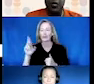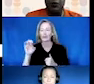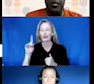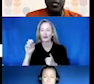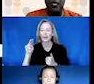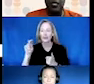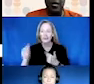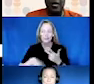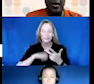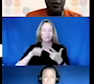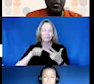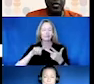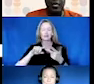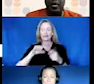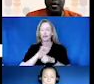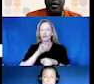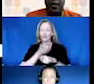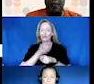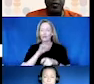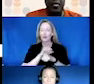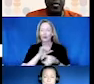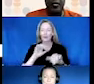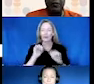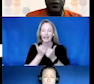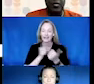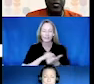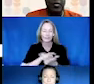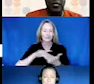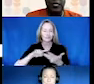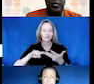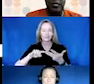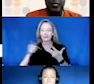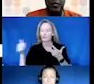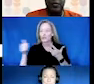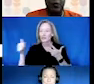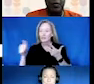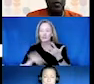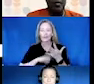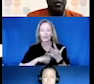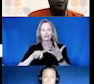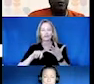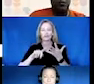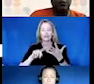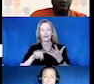agencies, transportation, and housing that definitely needs to